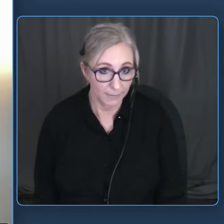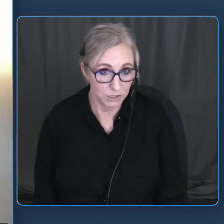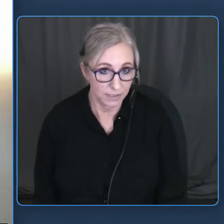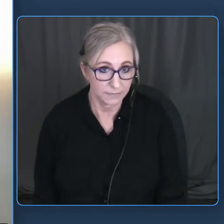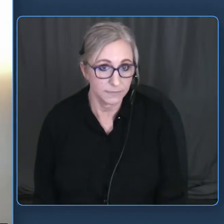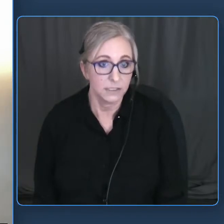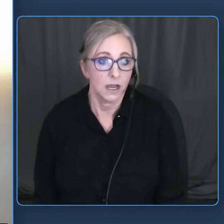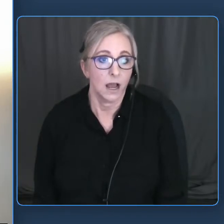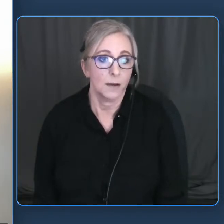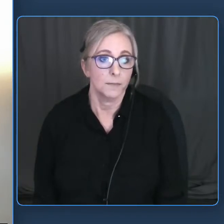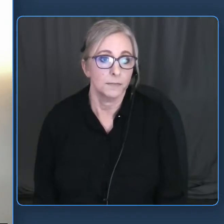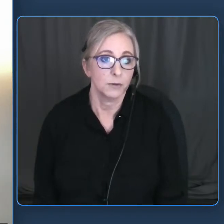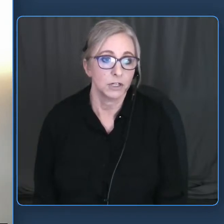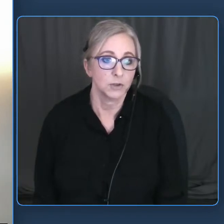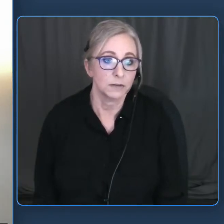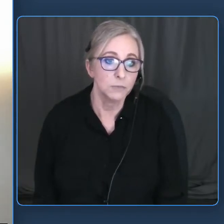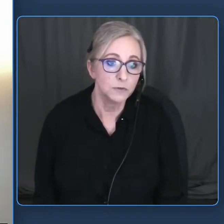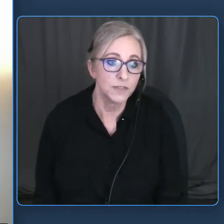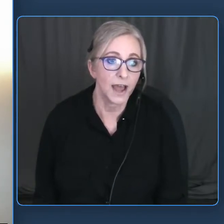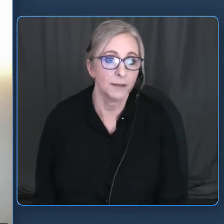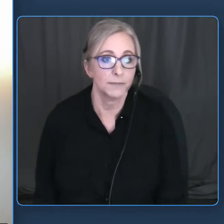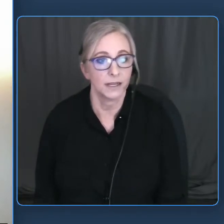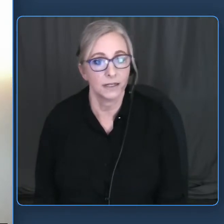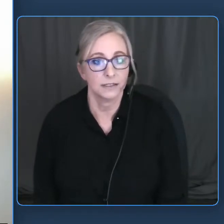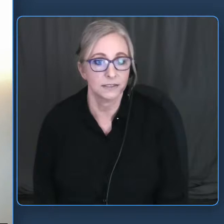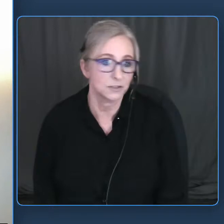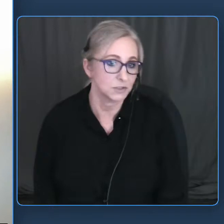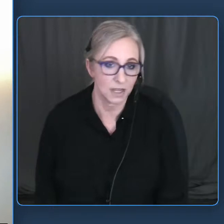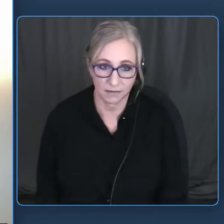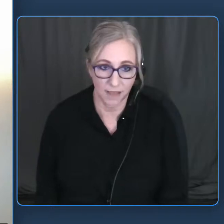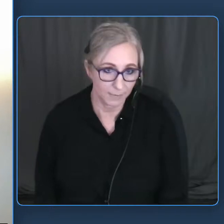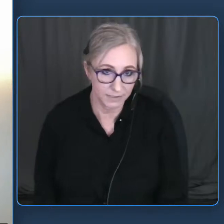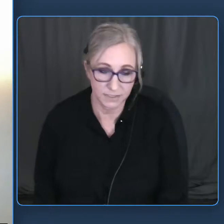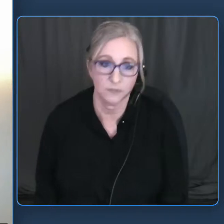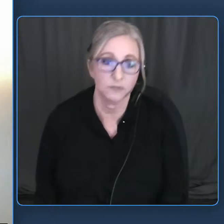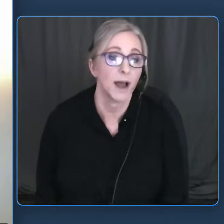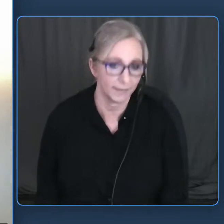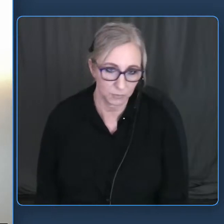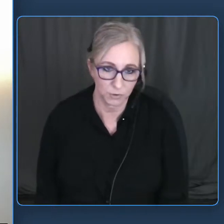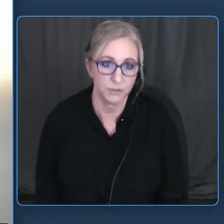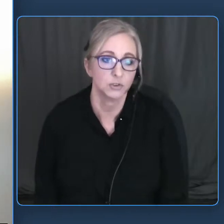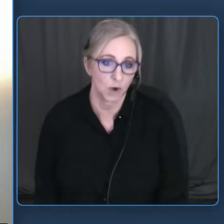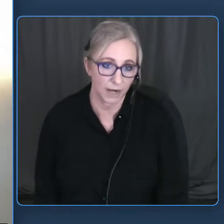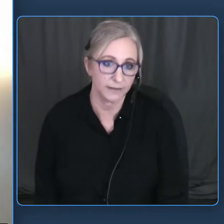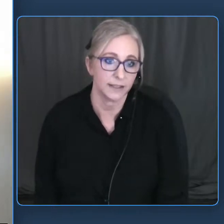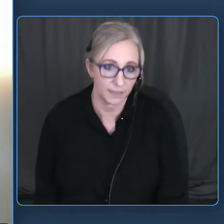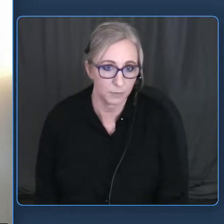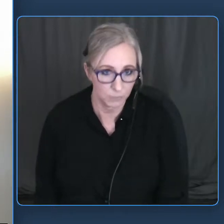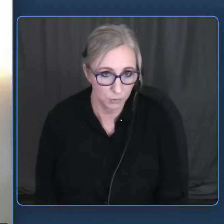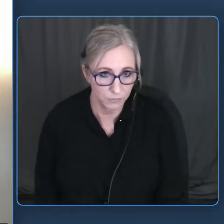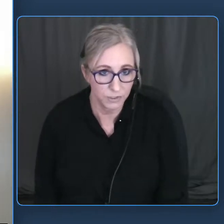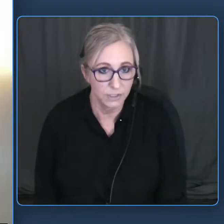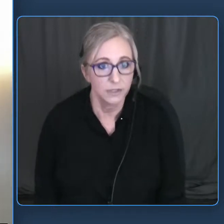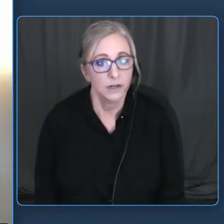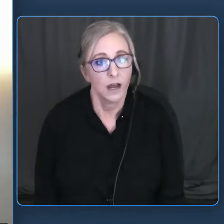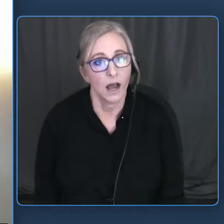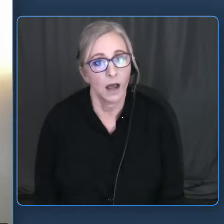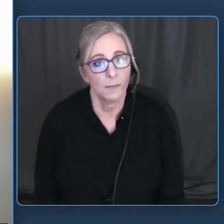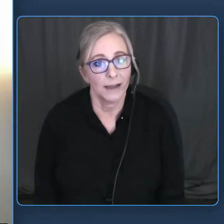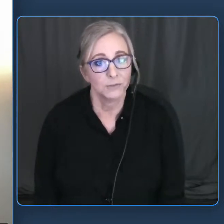movies with captioning. They want to try to move that because there's a lobbyist there from Hollywood trying to get that